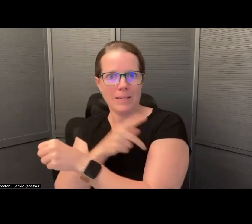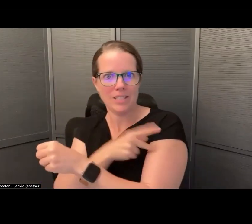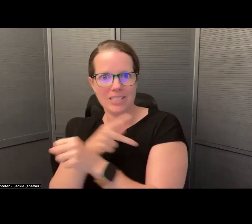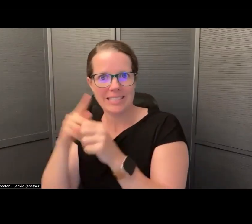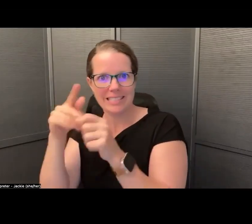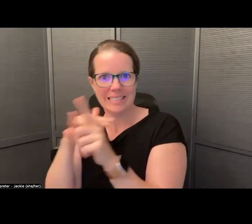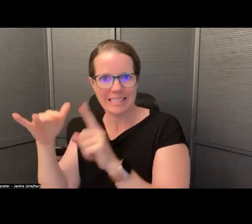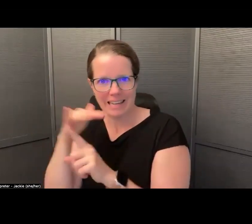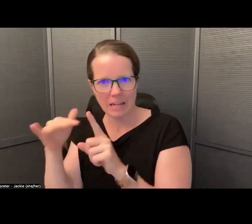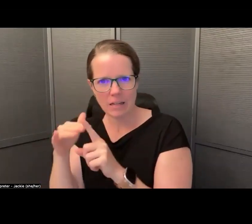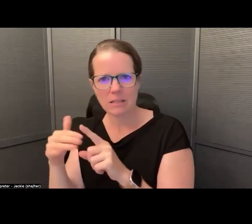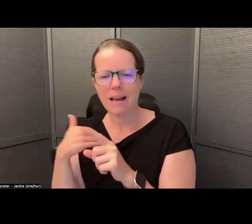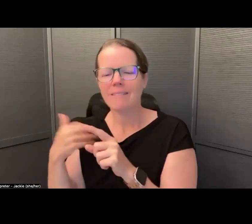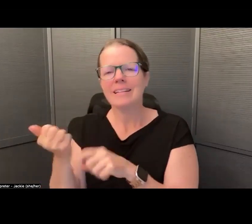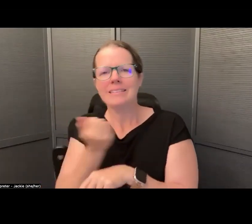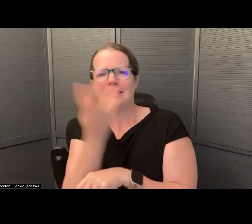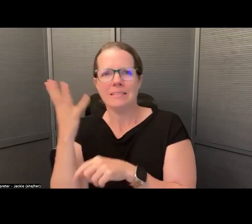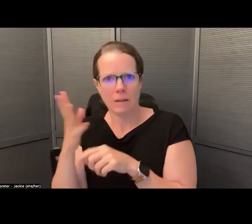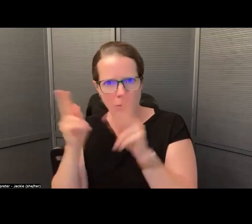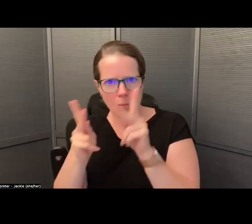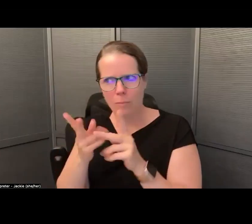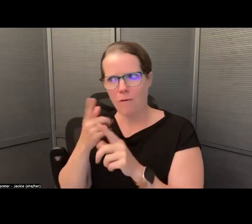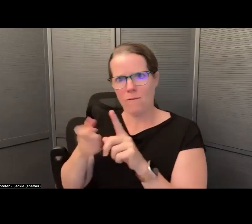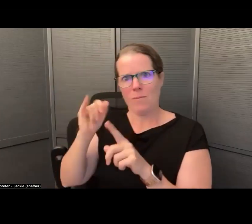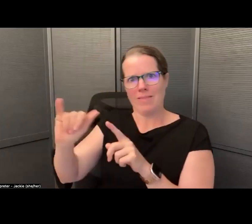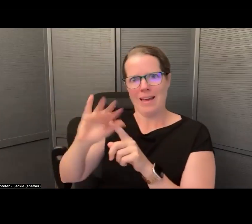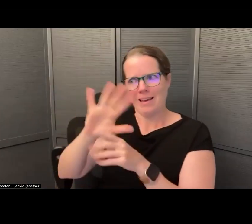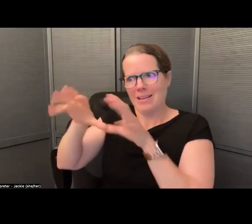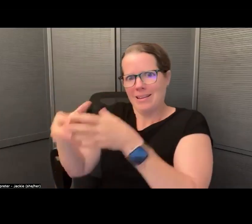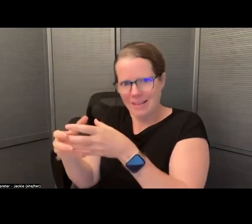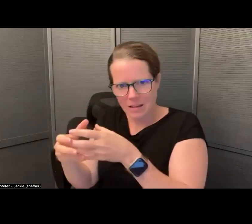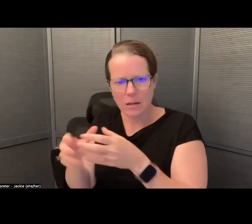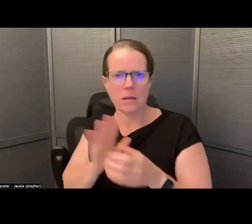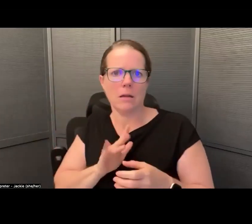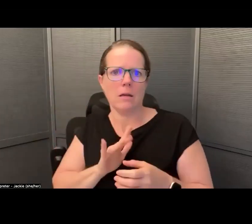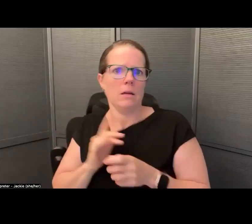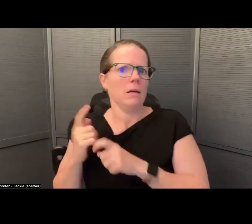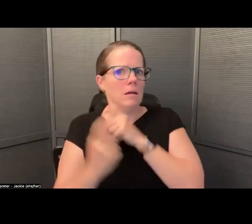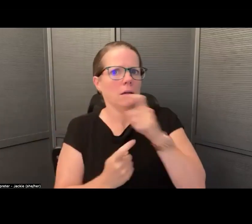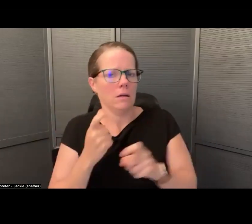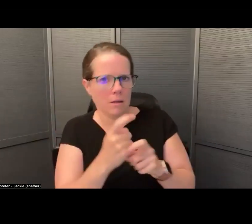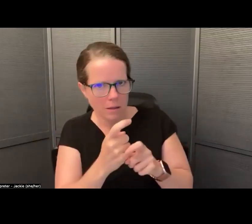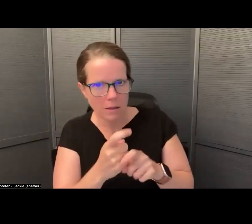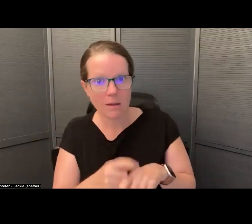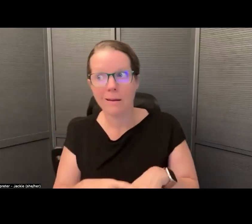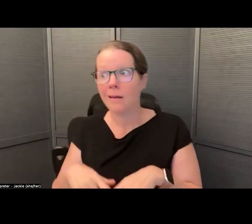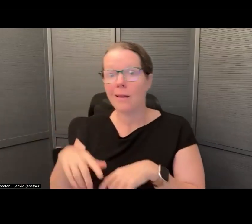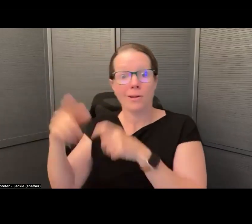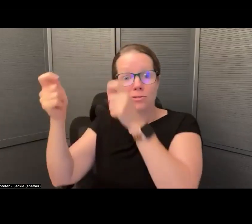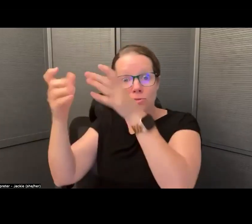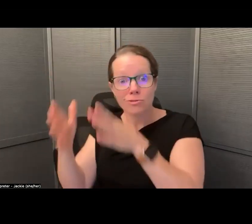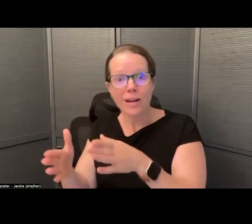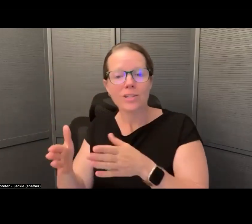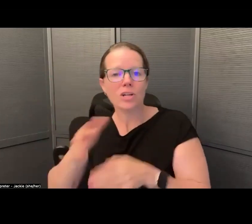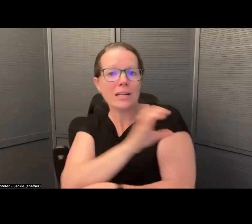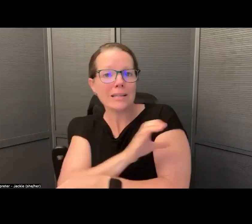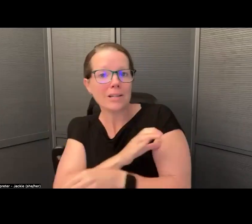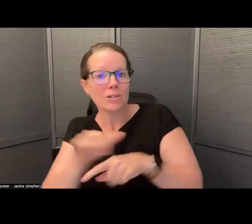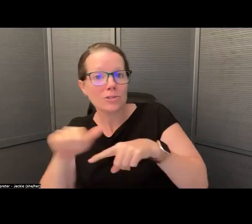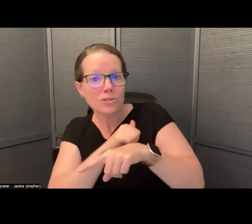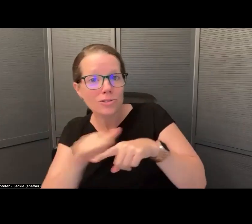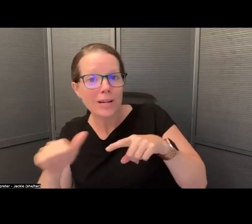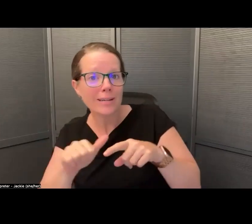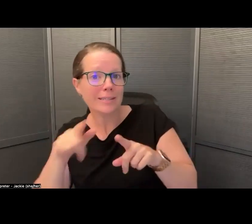Operations Manager, David McGarry, Medical Director, Julianne Flynn, Clinical Training Specialist, Kara